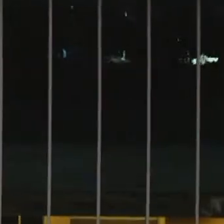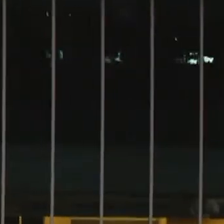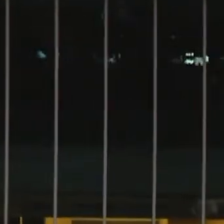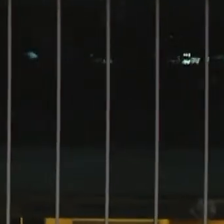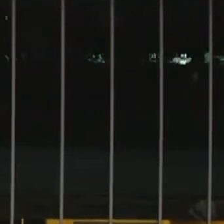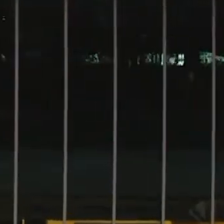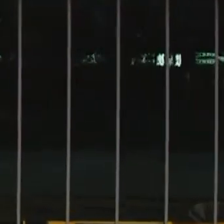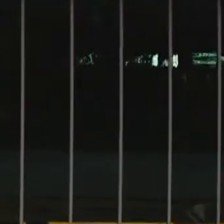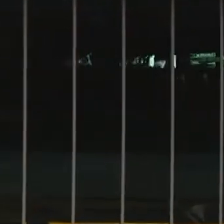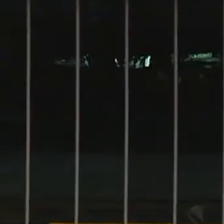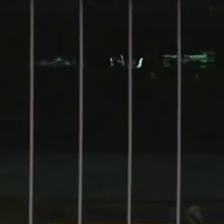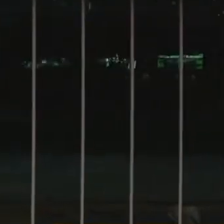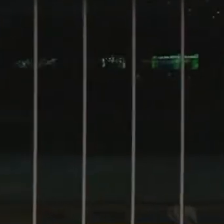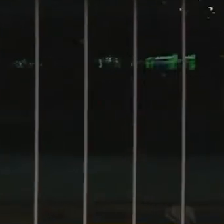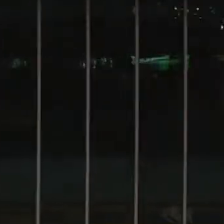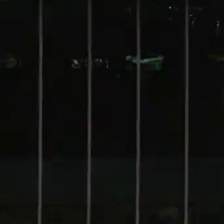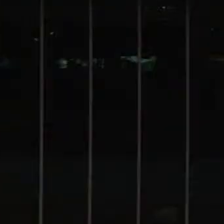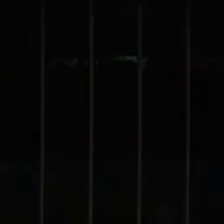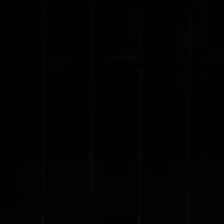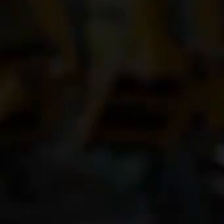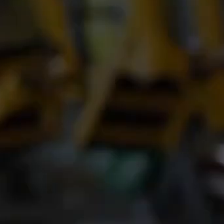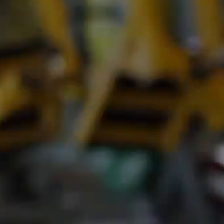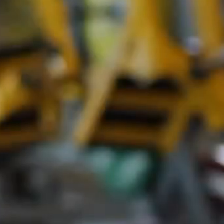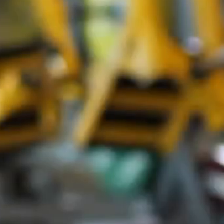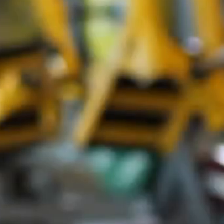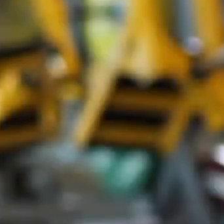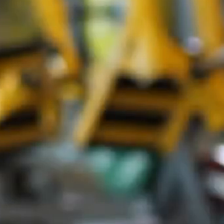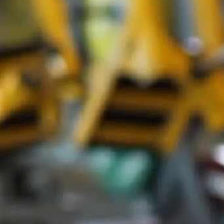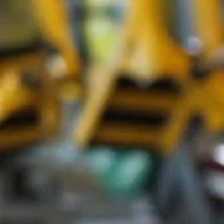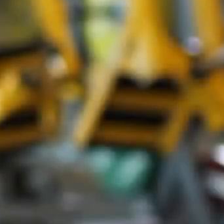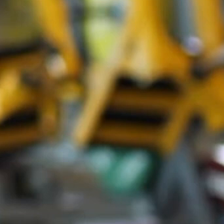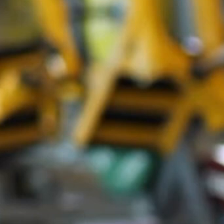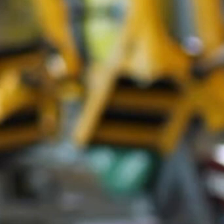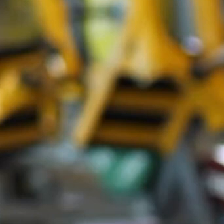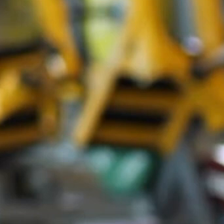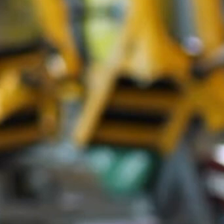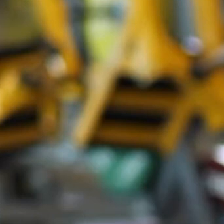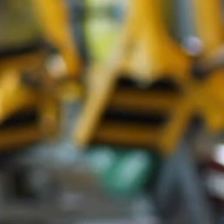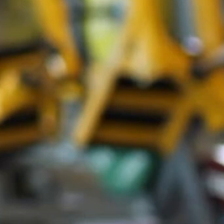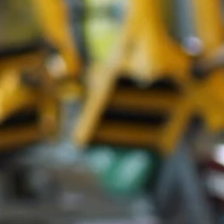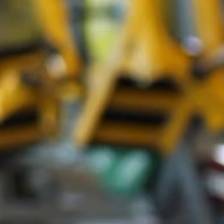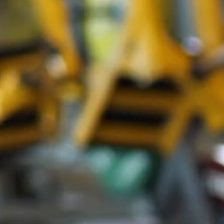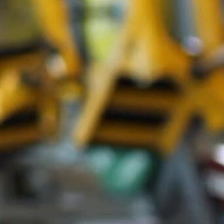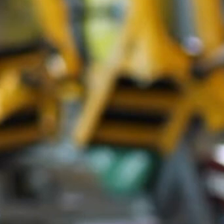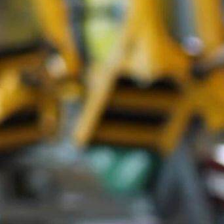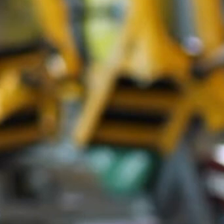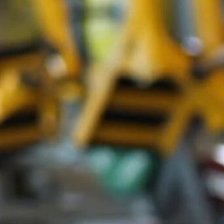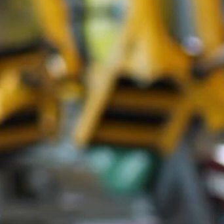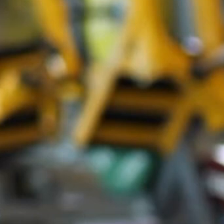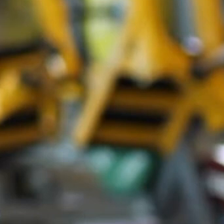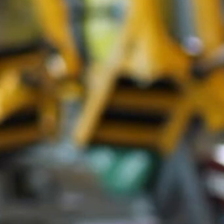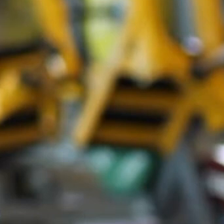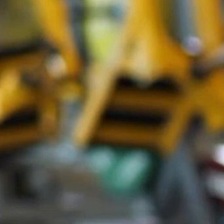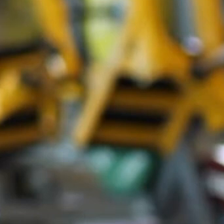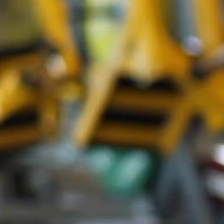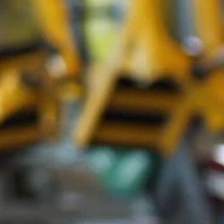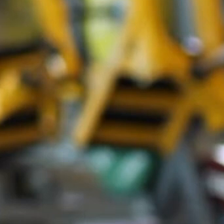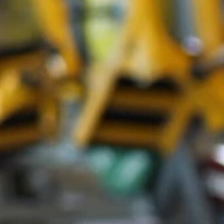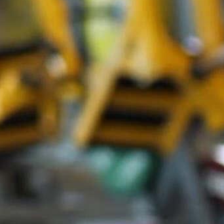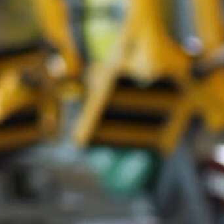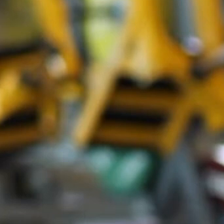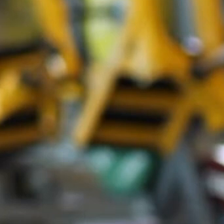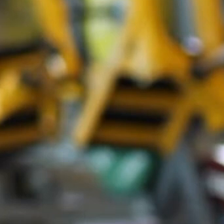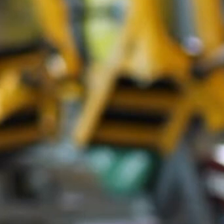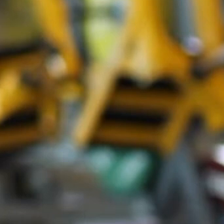Good evening. I'm Bill Hybl, and I'd like to welcome all of you to this virtual ceremony this evening.